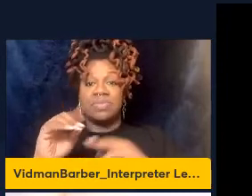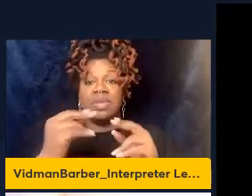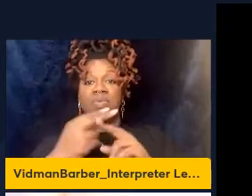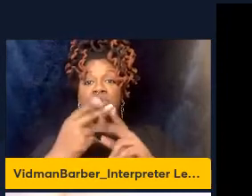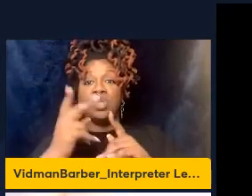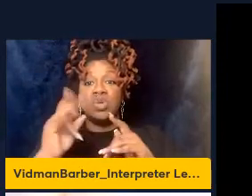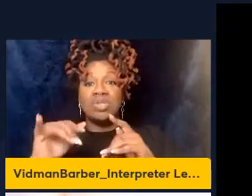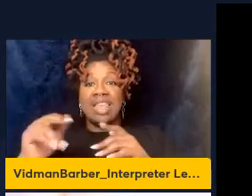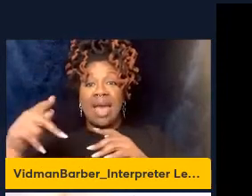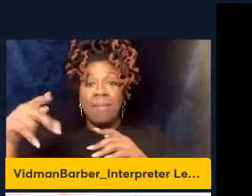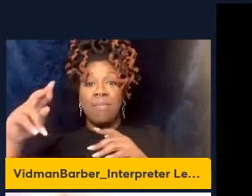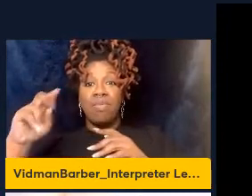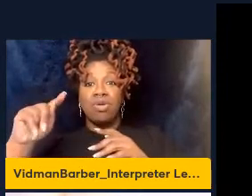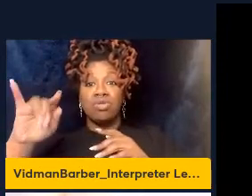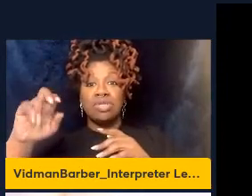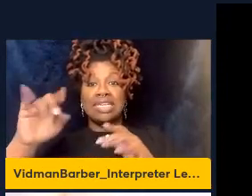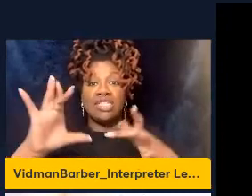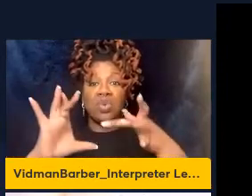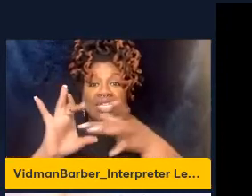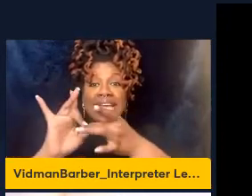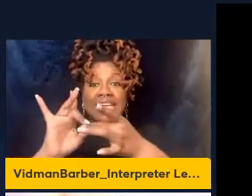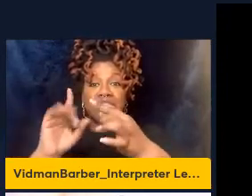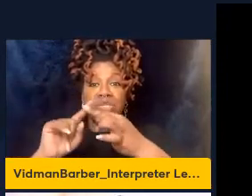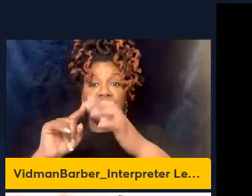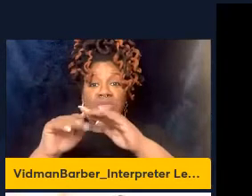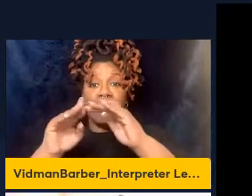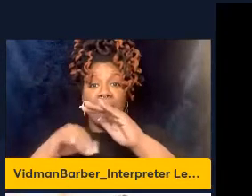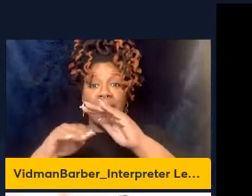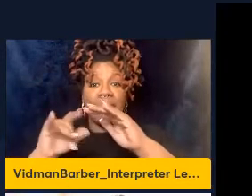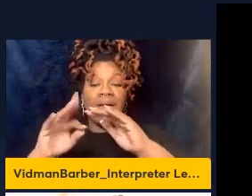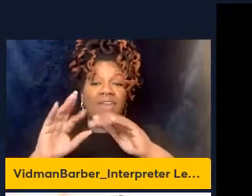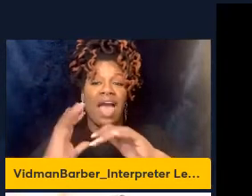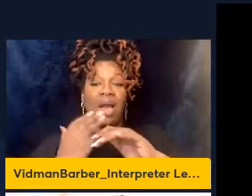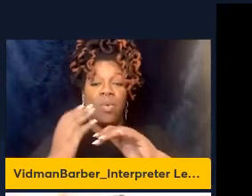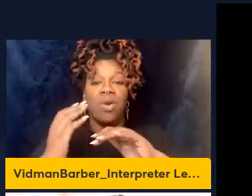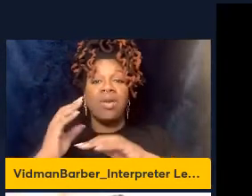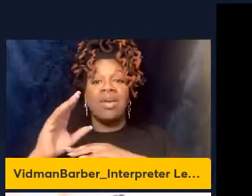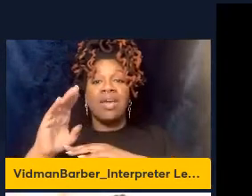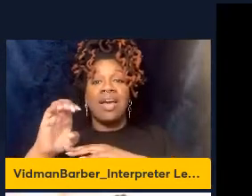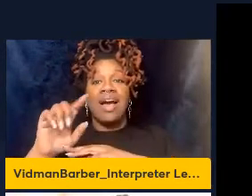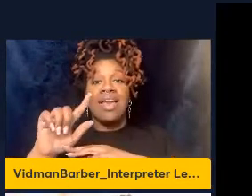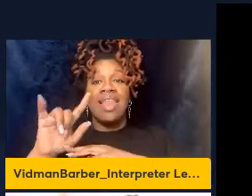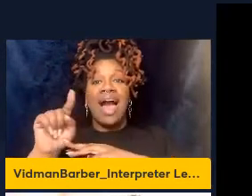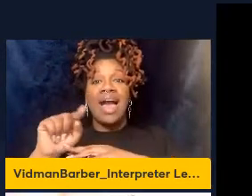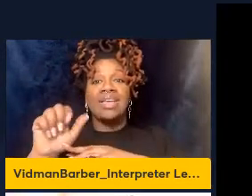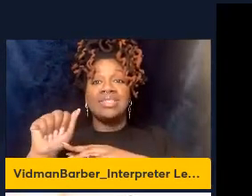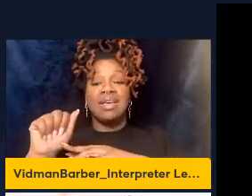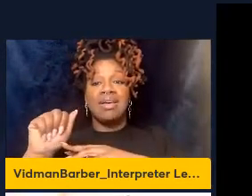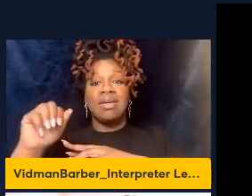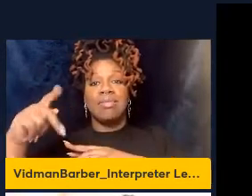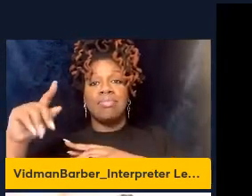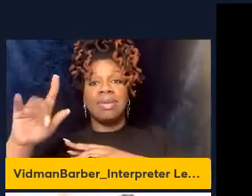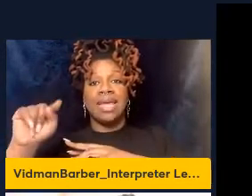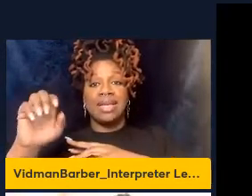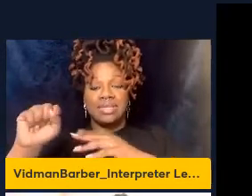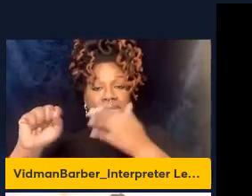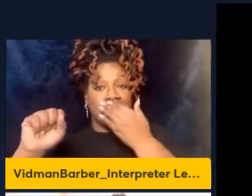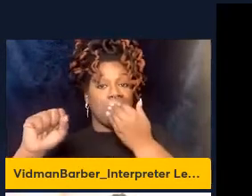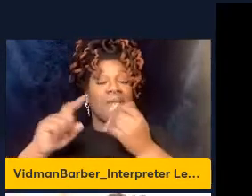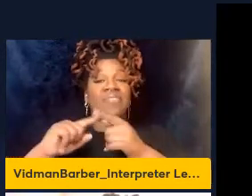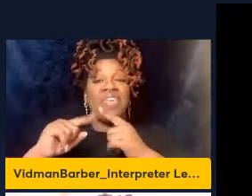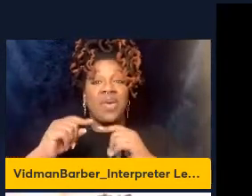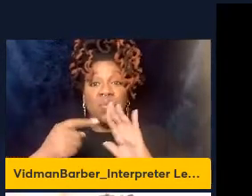protein anchor to attach it to the bottom of our ELISA plates. We then ran our ELISAs, and we were able to show that we can